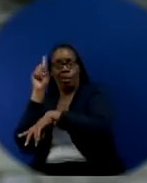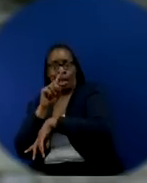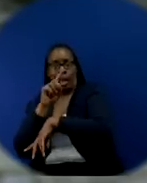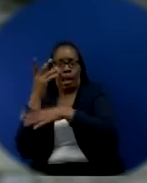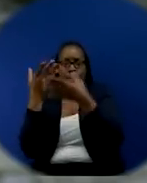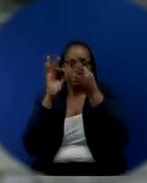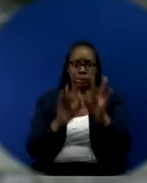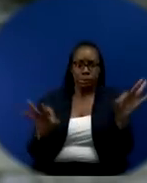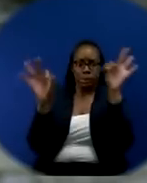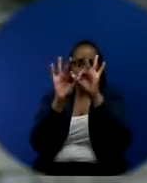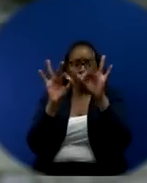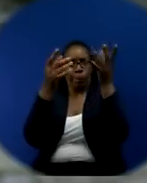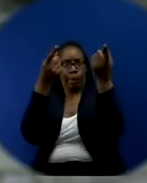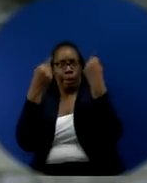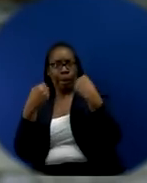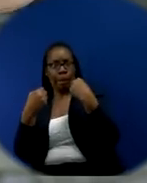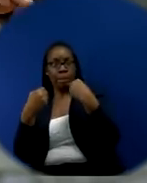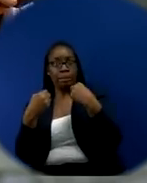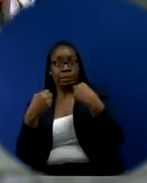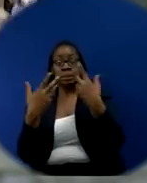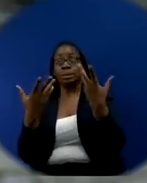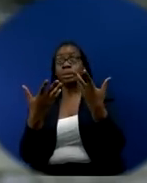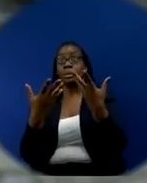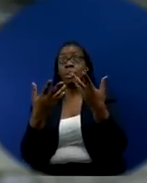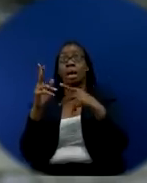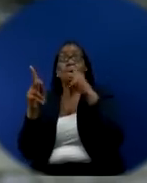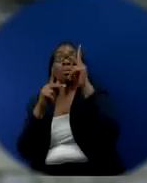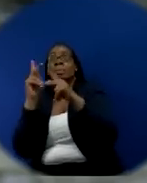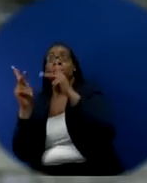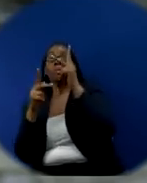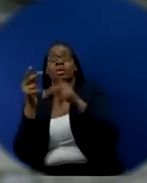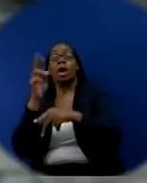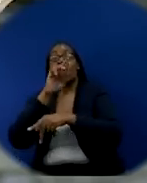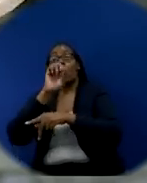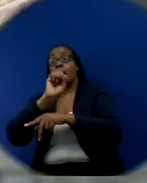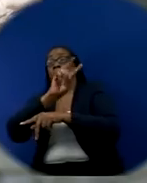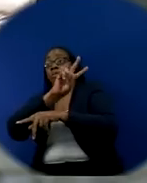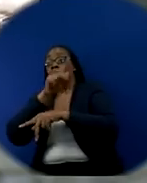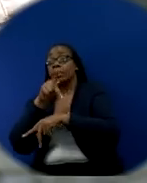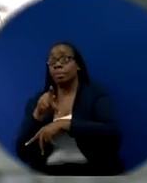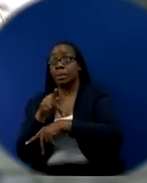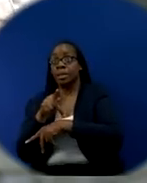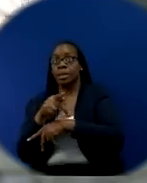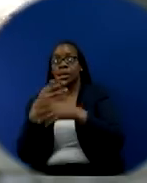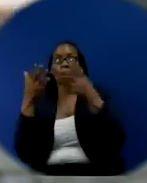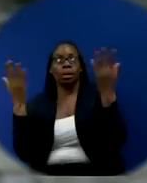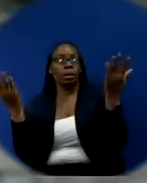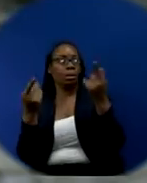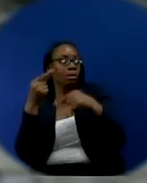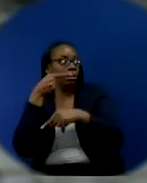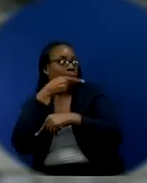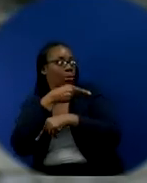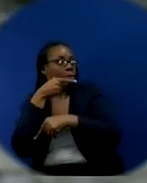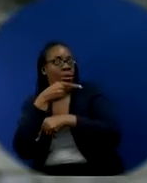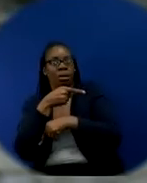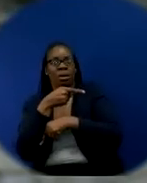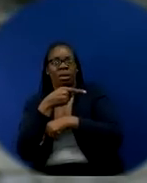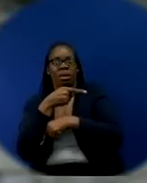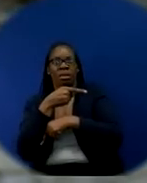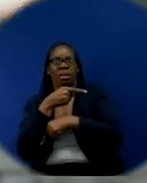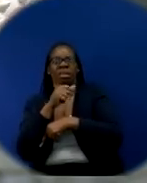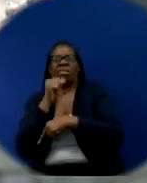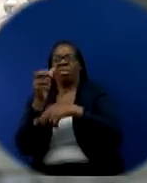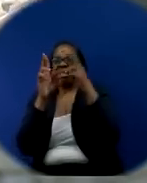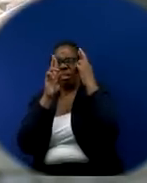important invitations and the fact that folk had RSVP'd, here come folk with